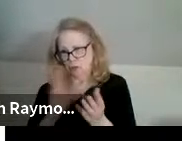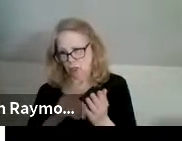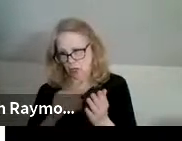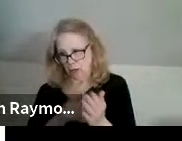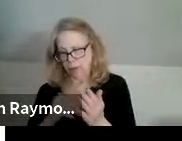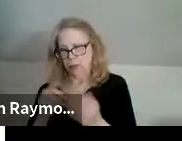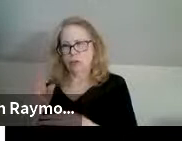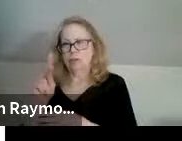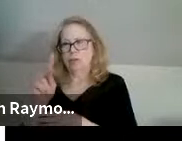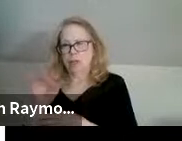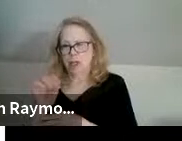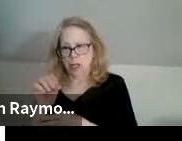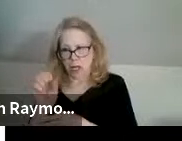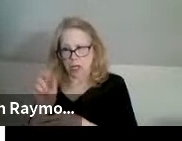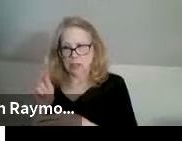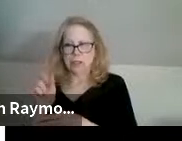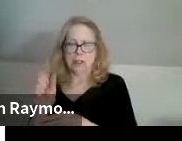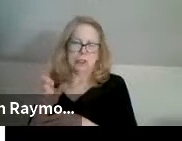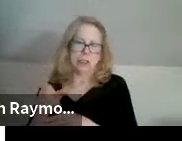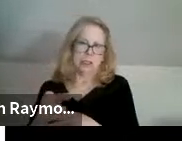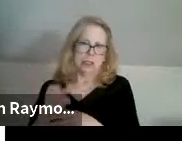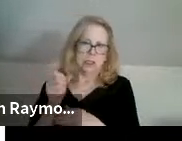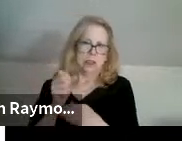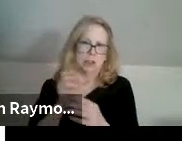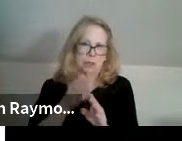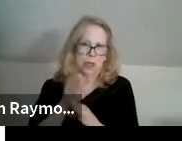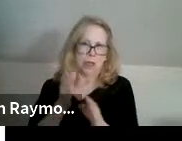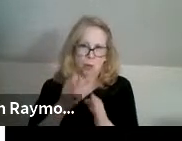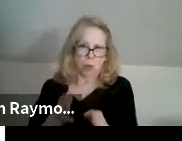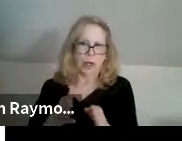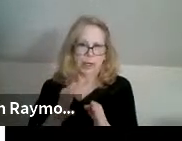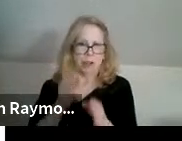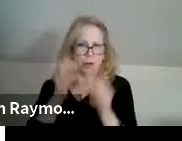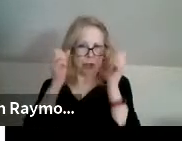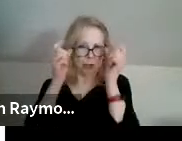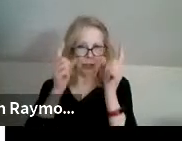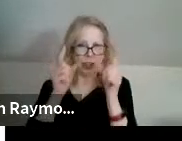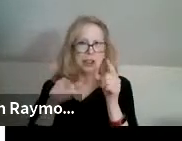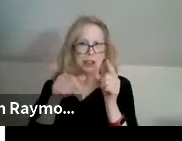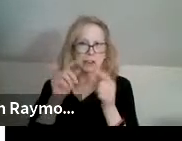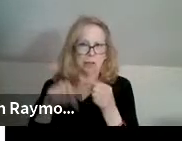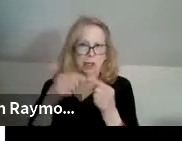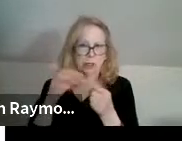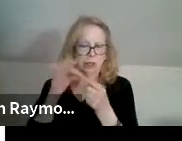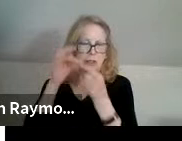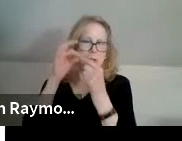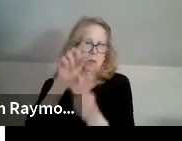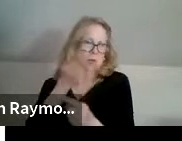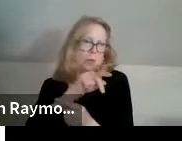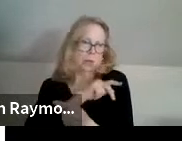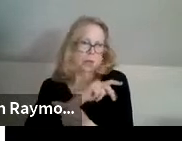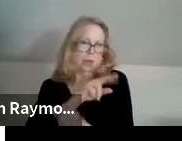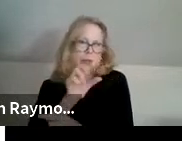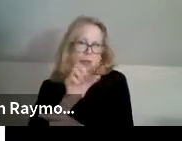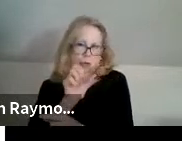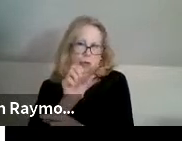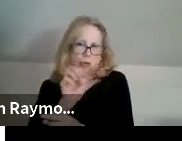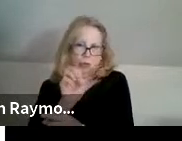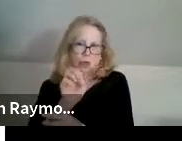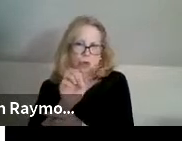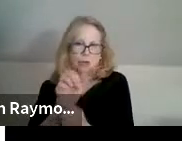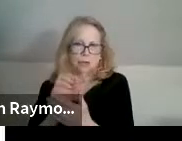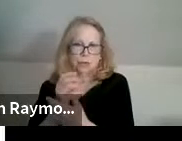the discriminating, the main way these are discriminated is about these exceptions for personal use. And my third example